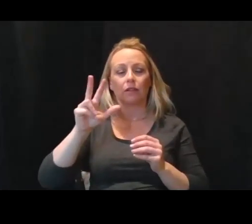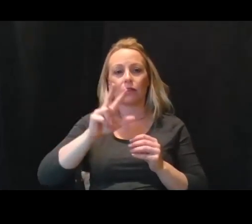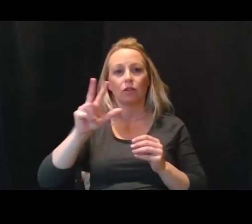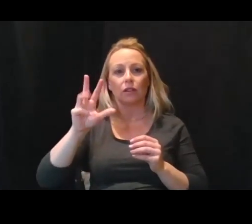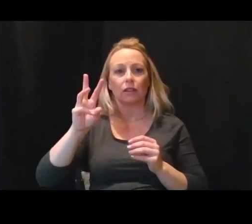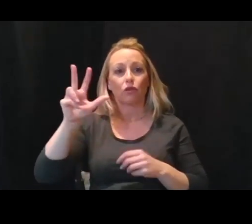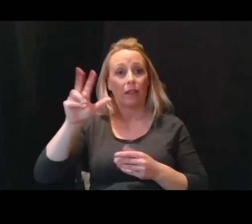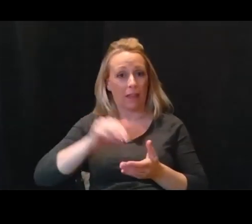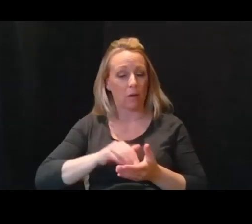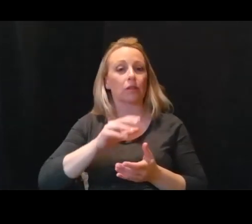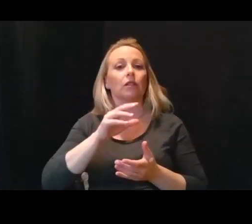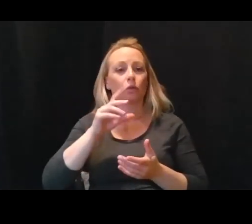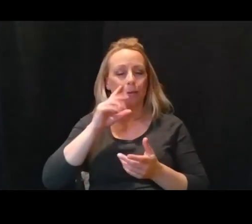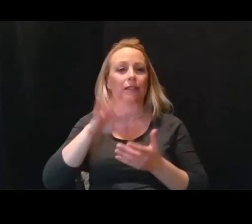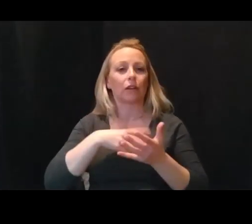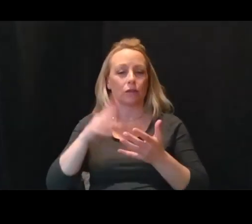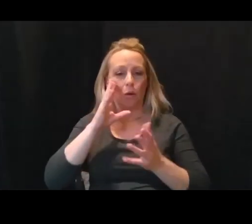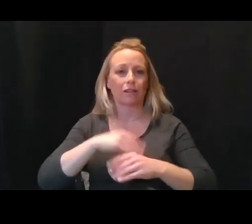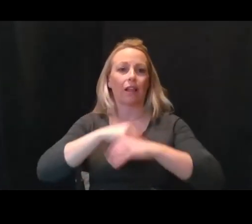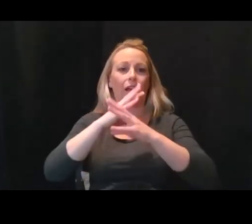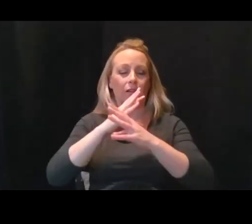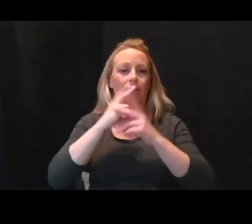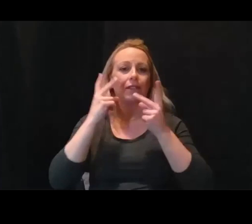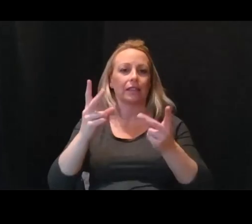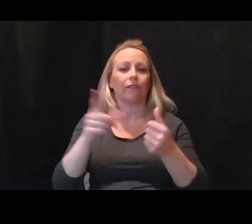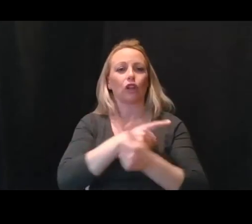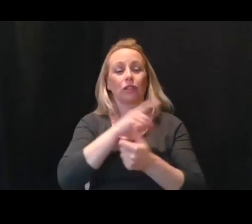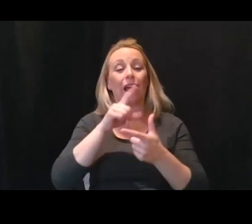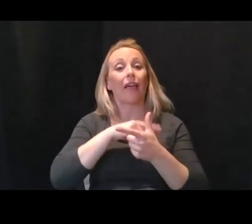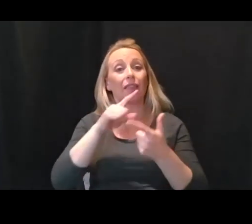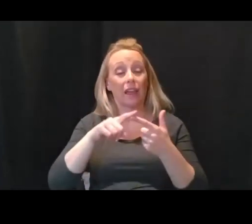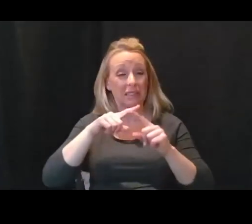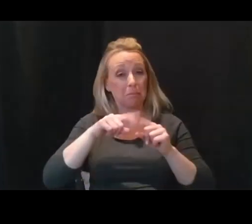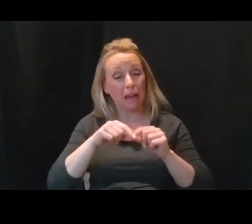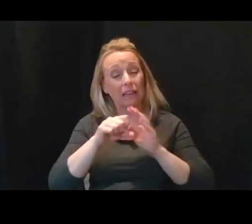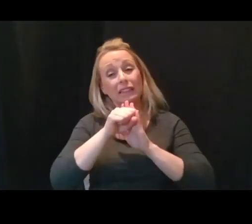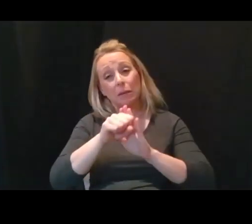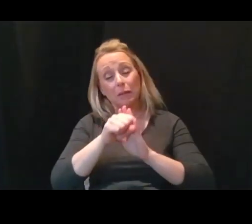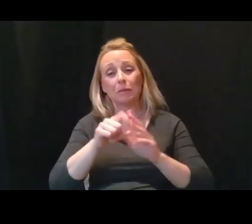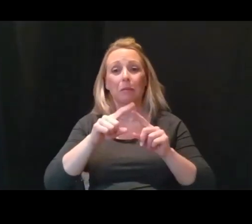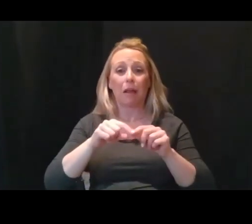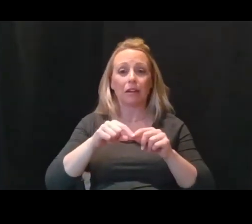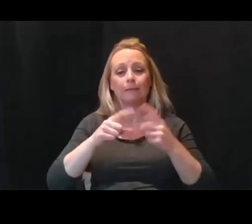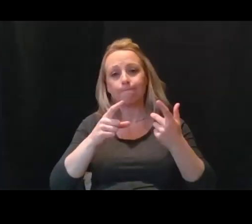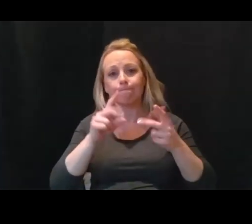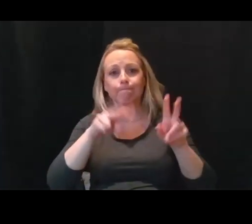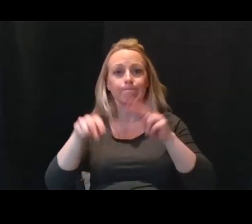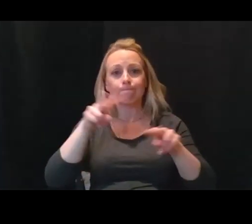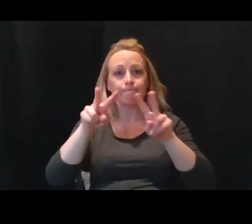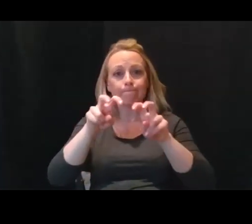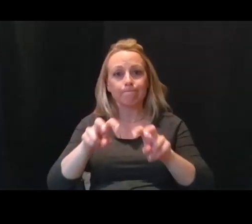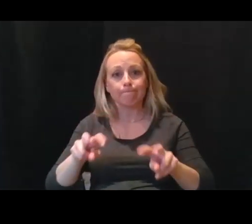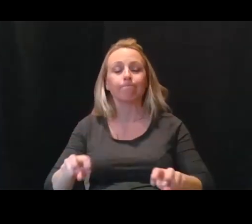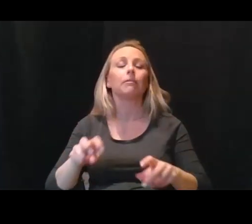563-336-3000 and be scheduled for a telehealth visit first. And then depending on their symptoms and the provider's judgment, they'll be directed